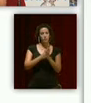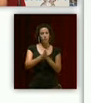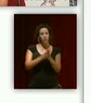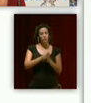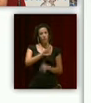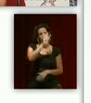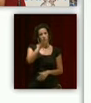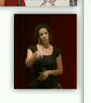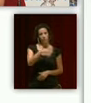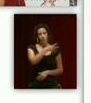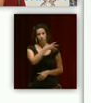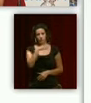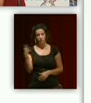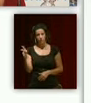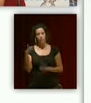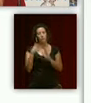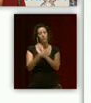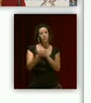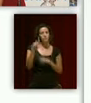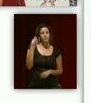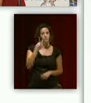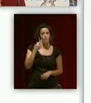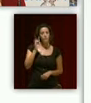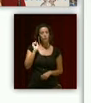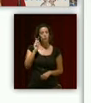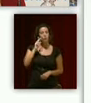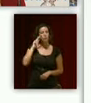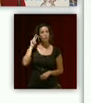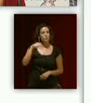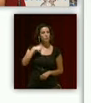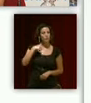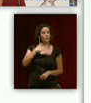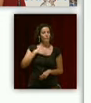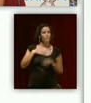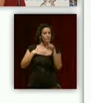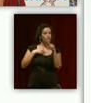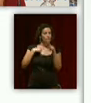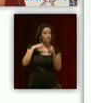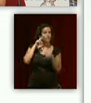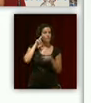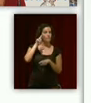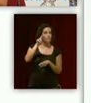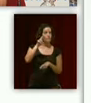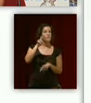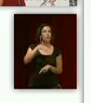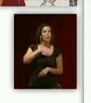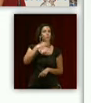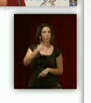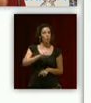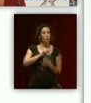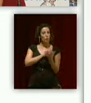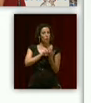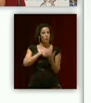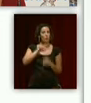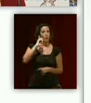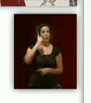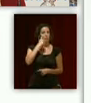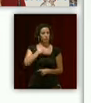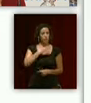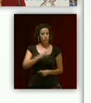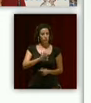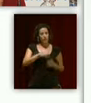So the idea that we are going to use is more or less the same. It is a row and column approach. So